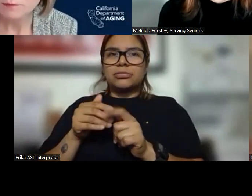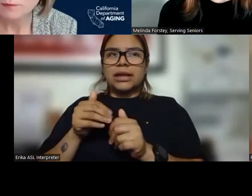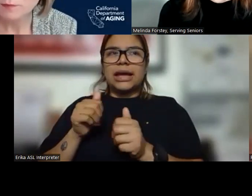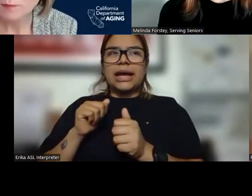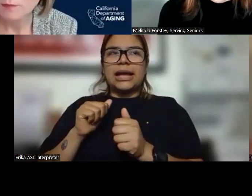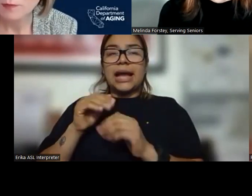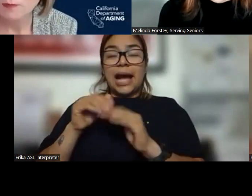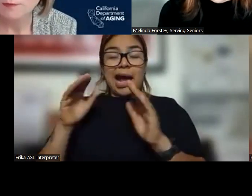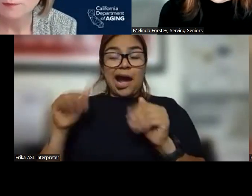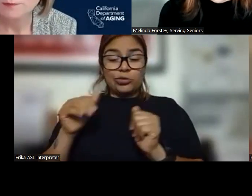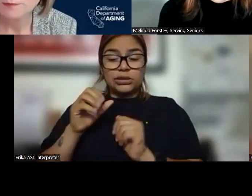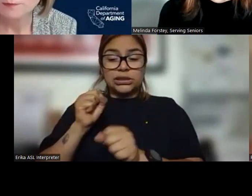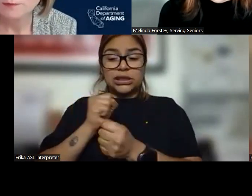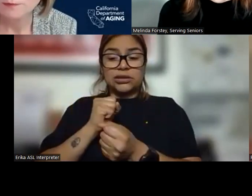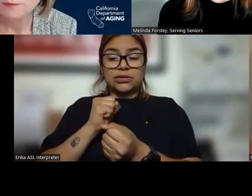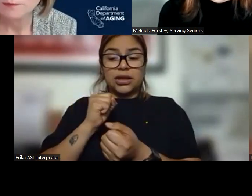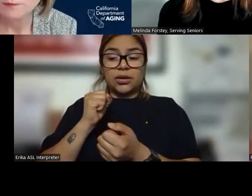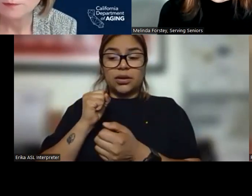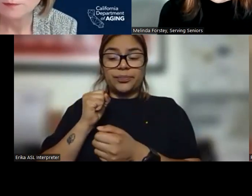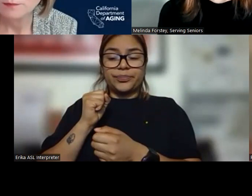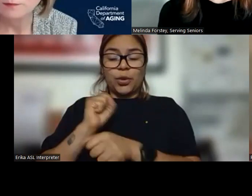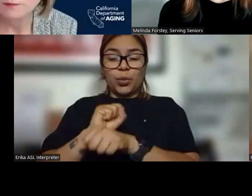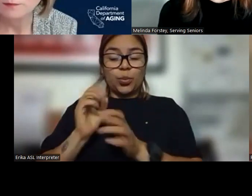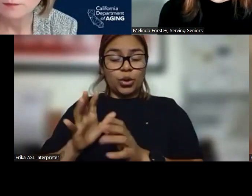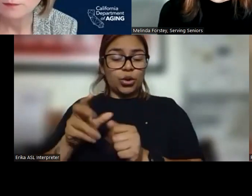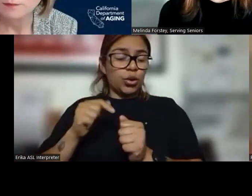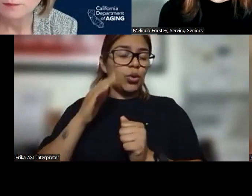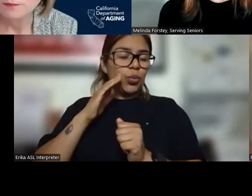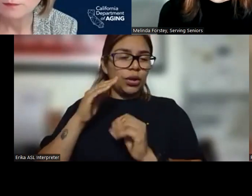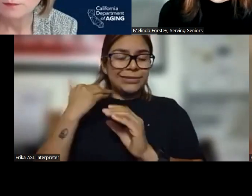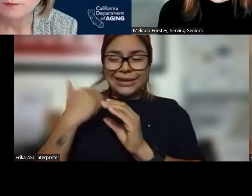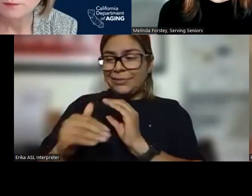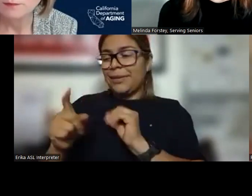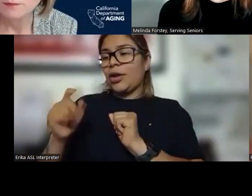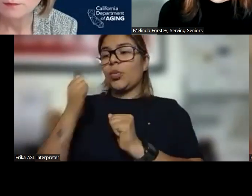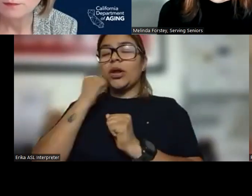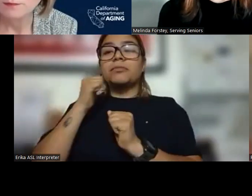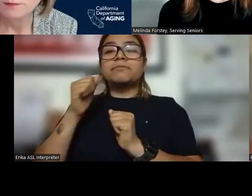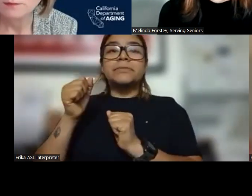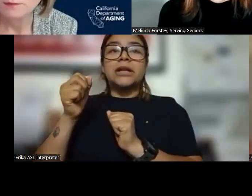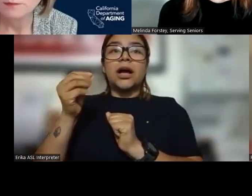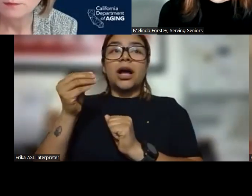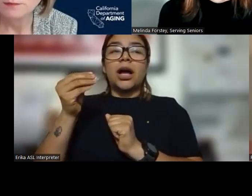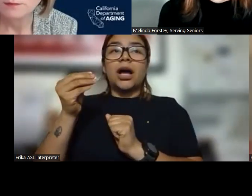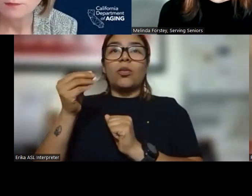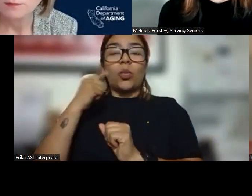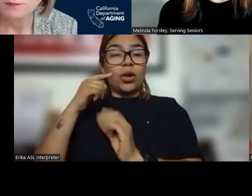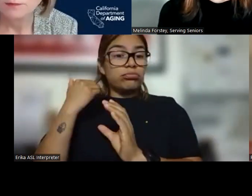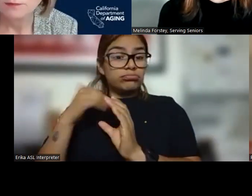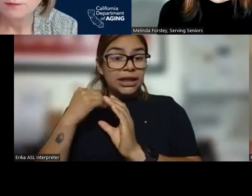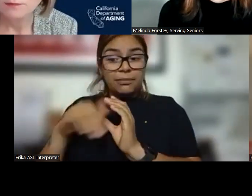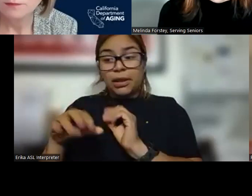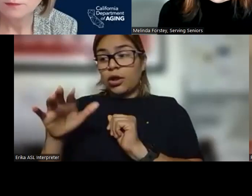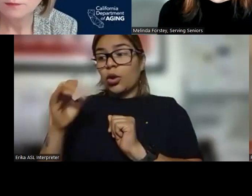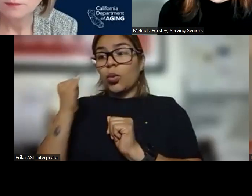will go back through, fill in all the applications, email them in, send them in, and follow up with the properties within 2 weeks to guarantee